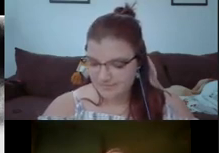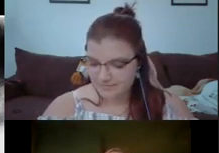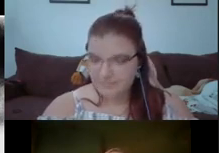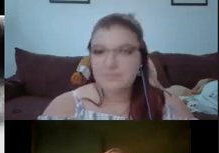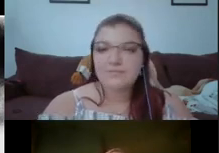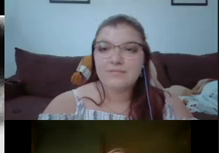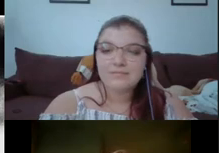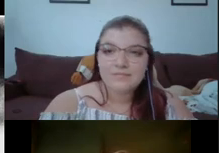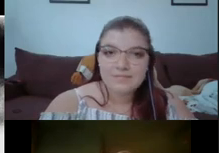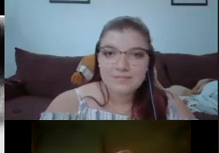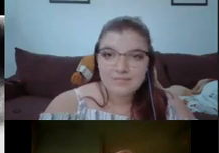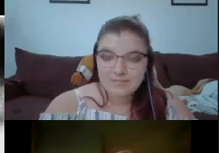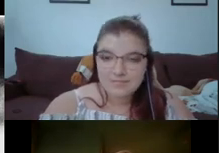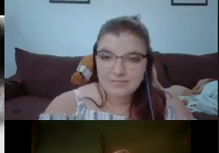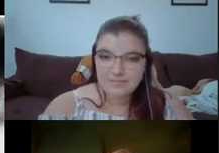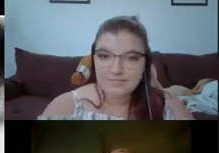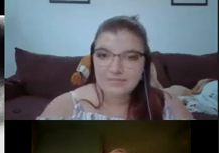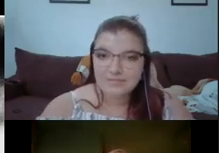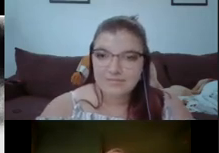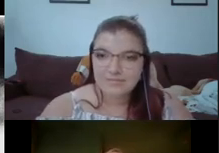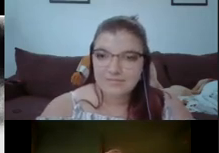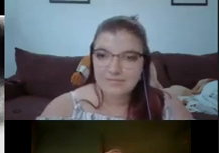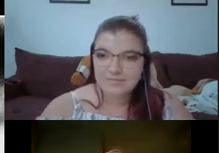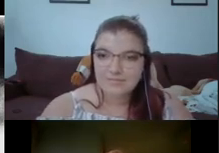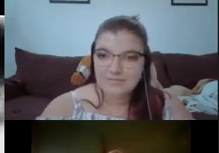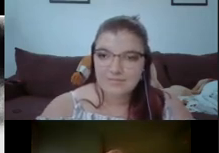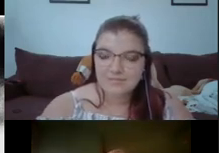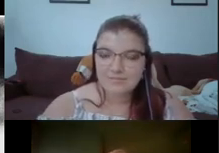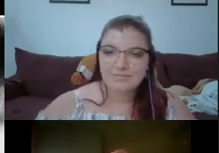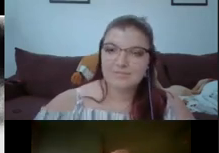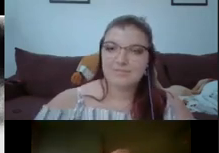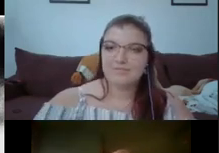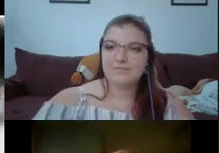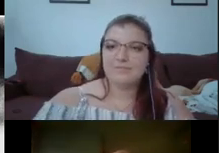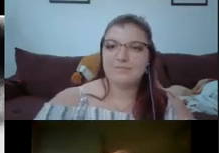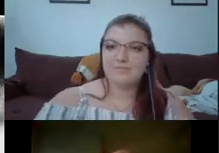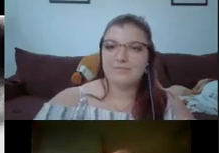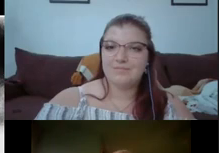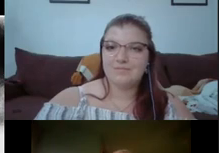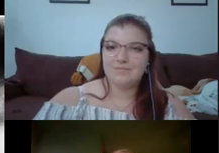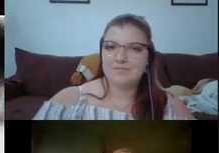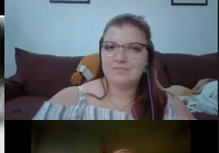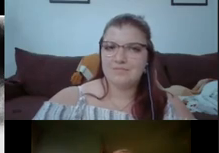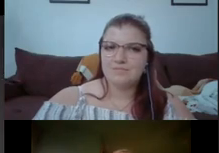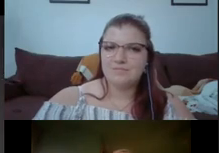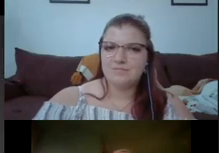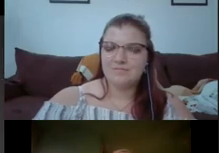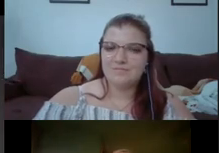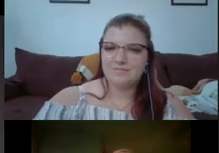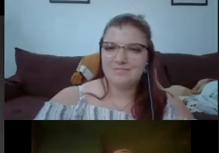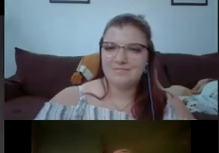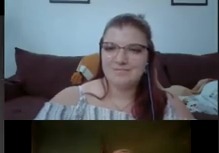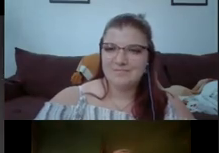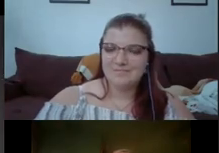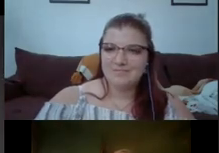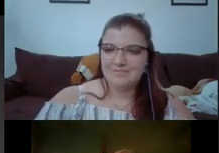After this, only large universities or even whole cities have held the Special Olympics. And of course, the Special